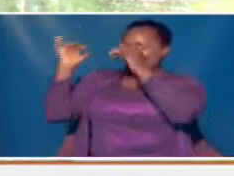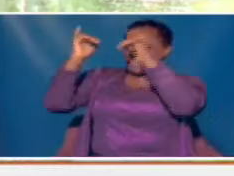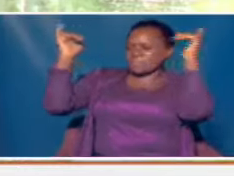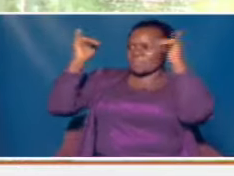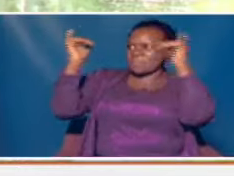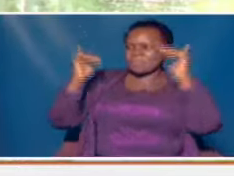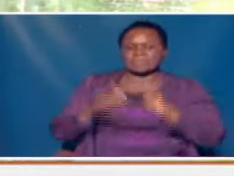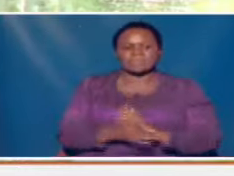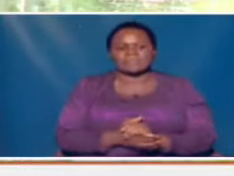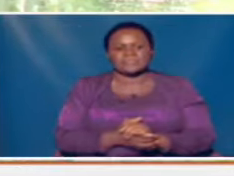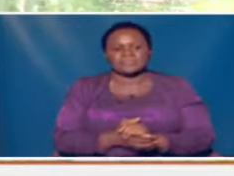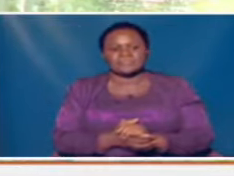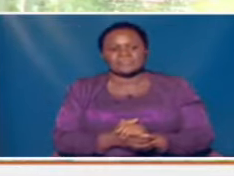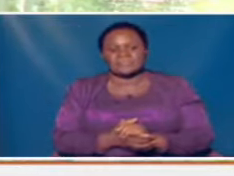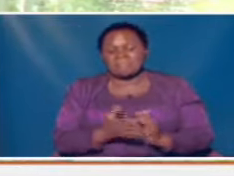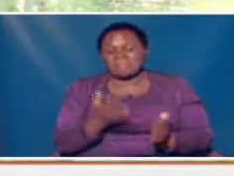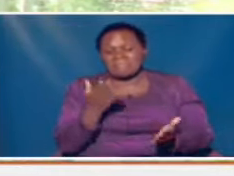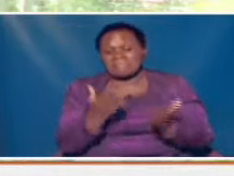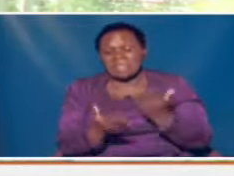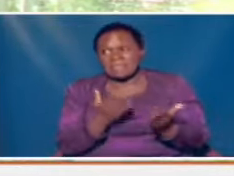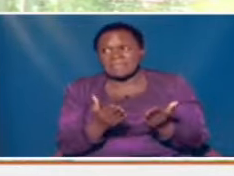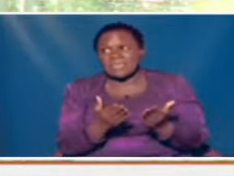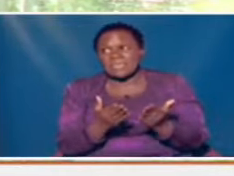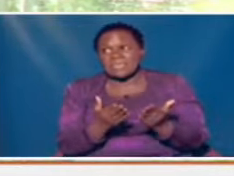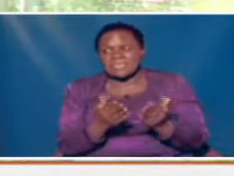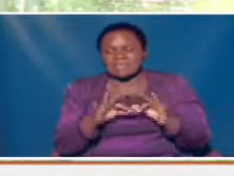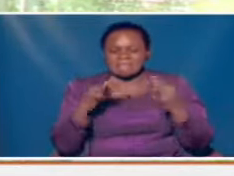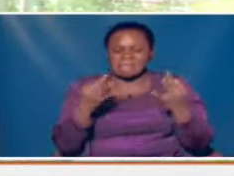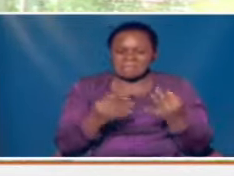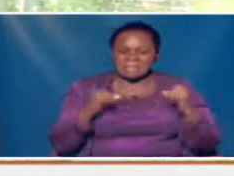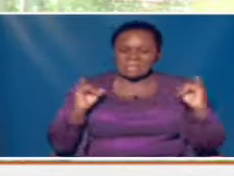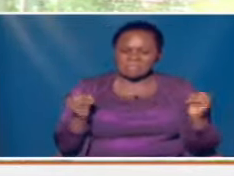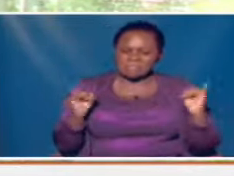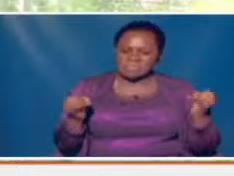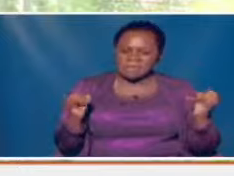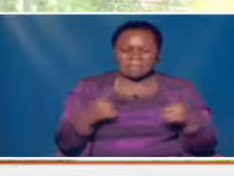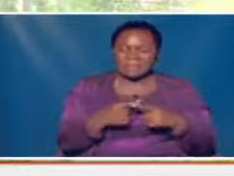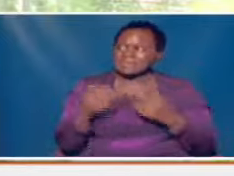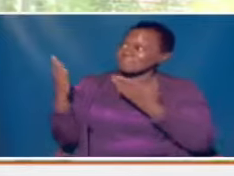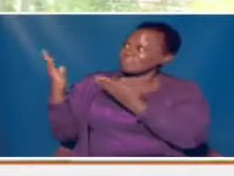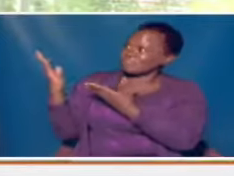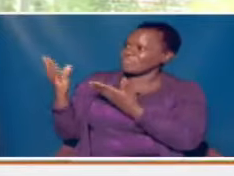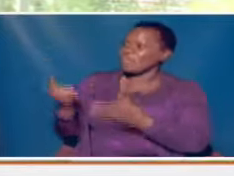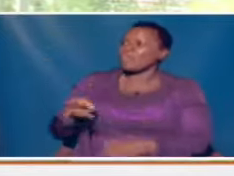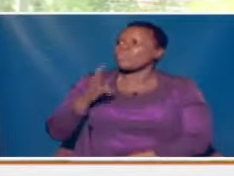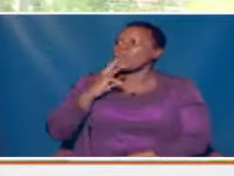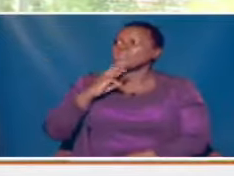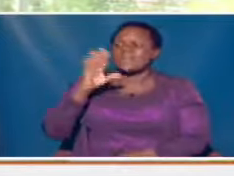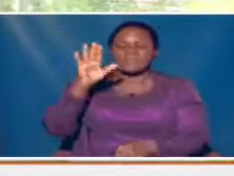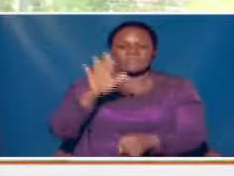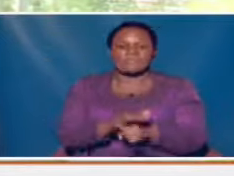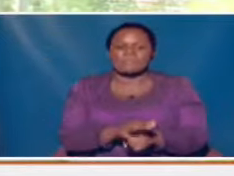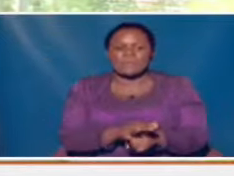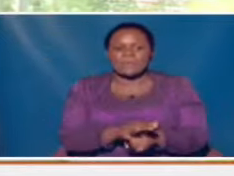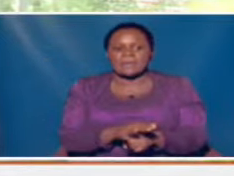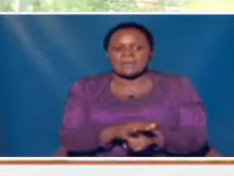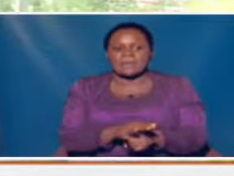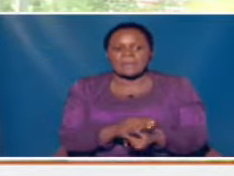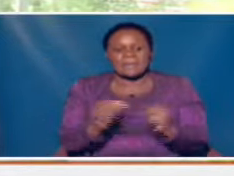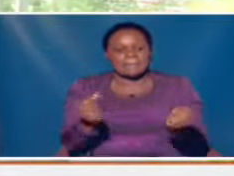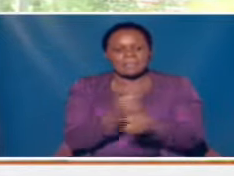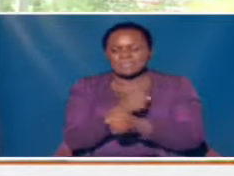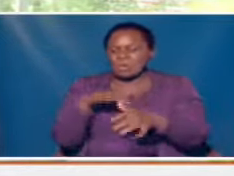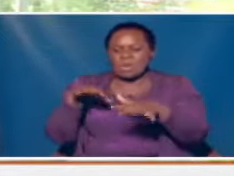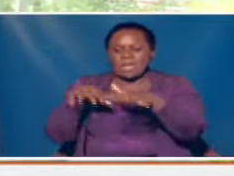Runda and probably catch up with the family, but now it has been submerged with water. They can't